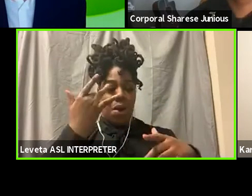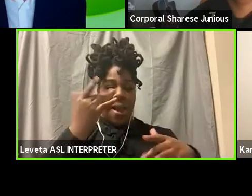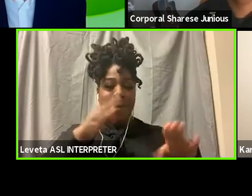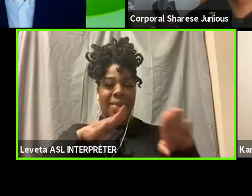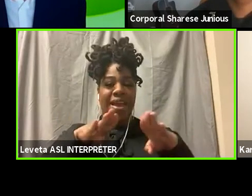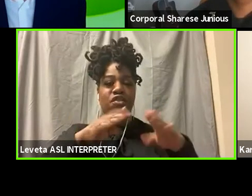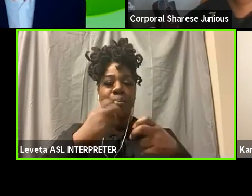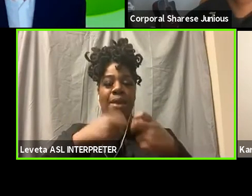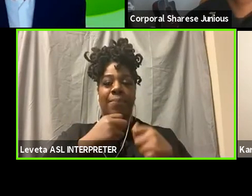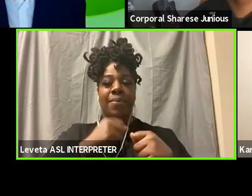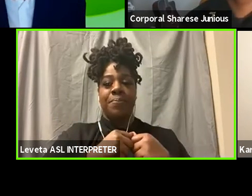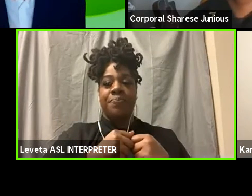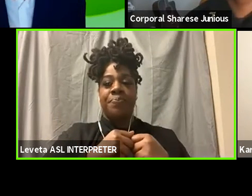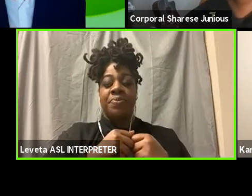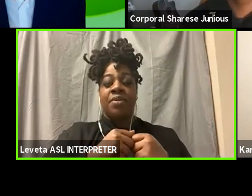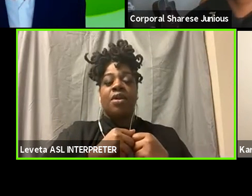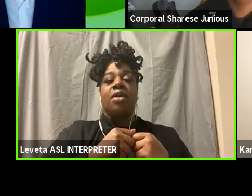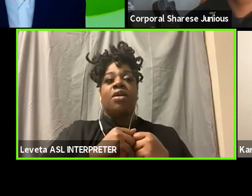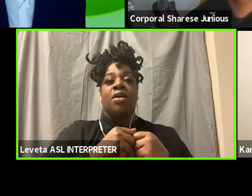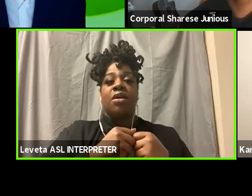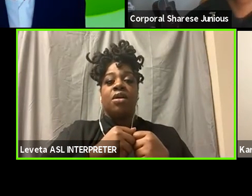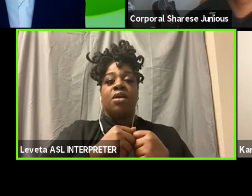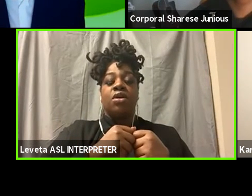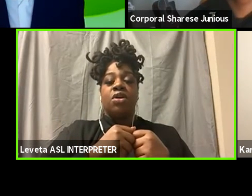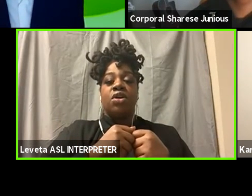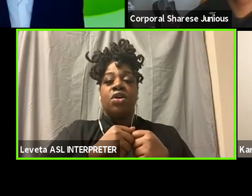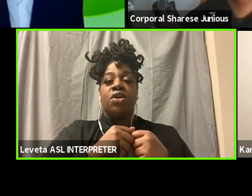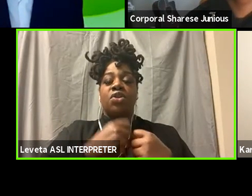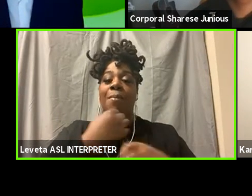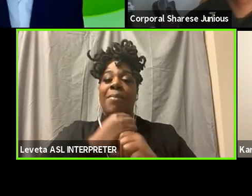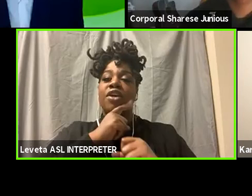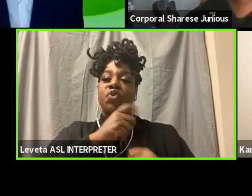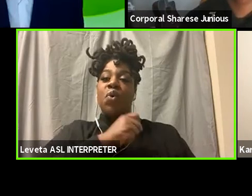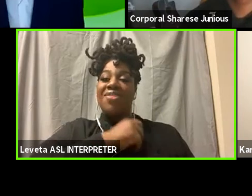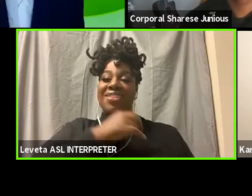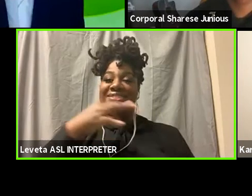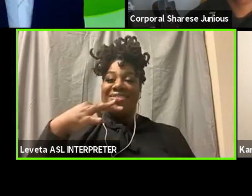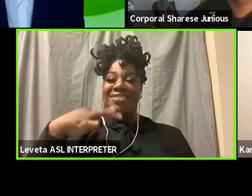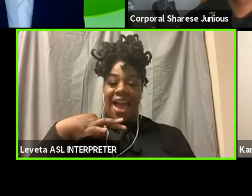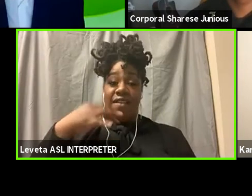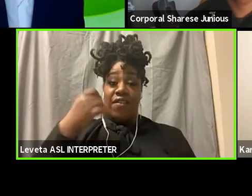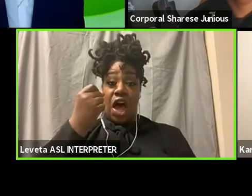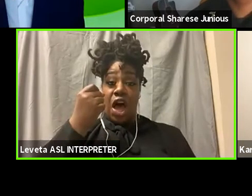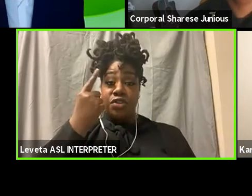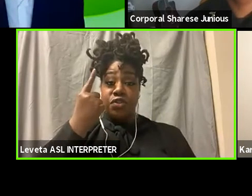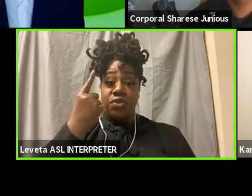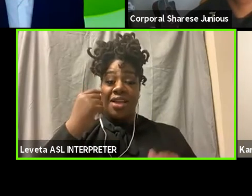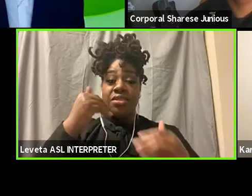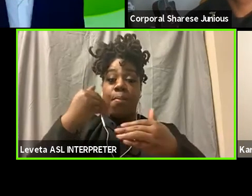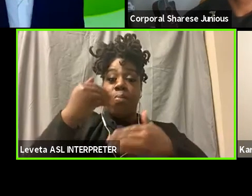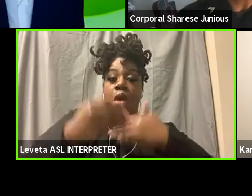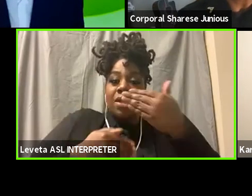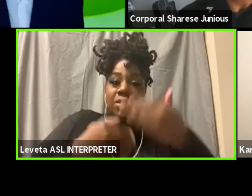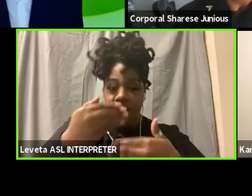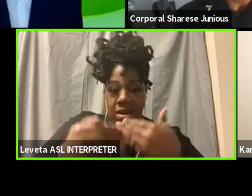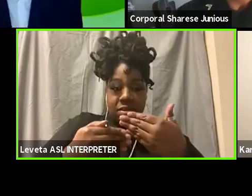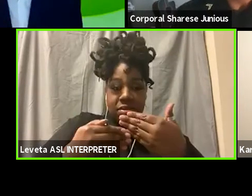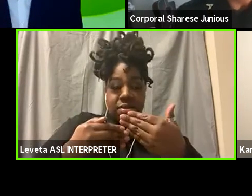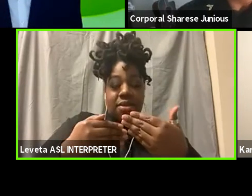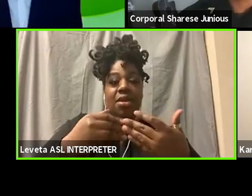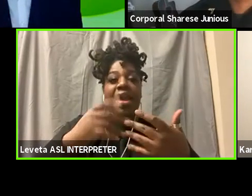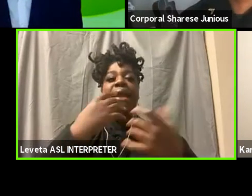to understand that they need to use the processes that we have in place, that they are using those processes, and that we